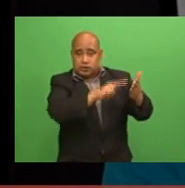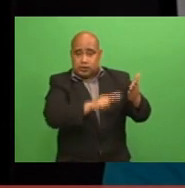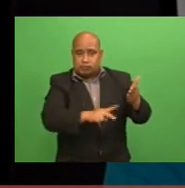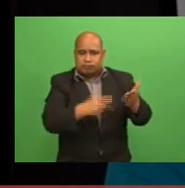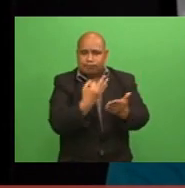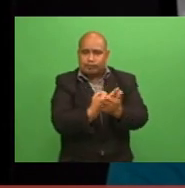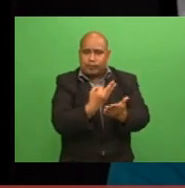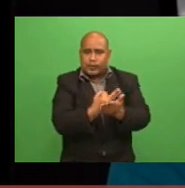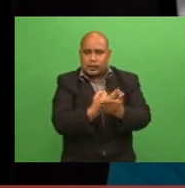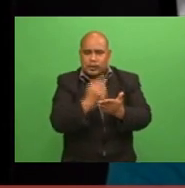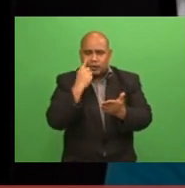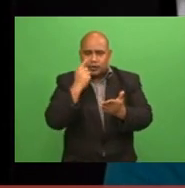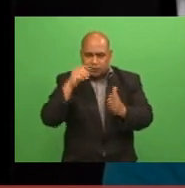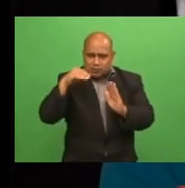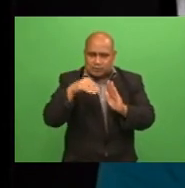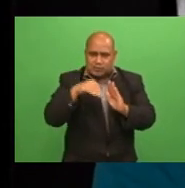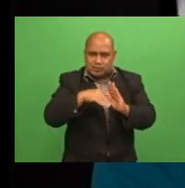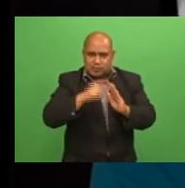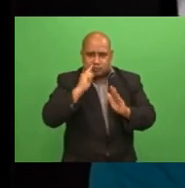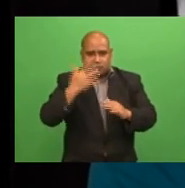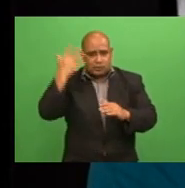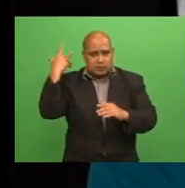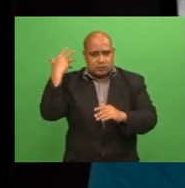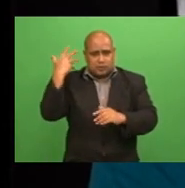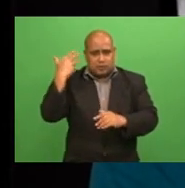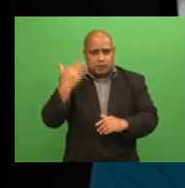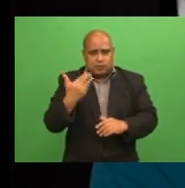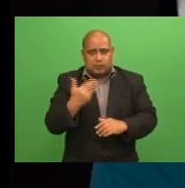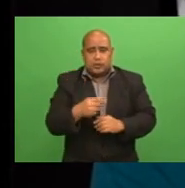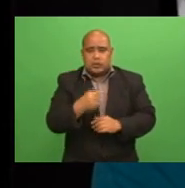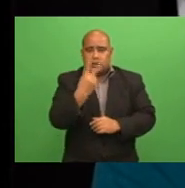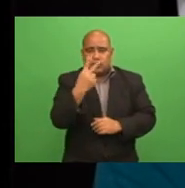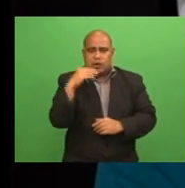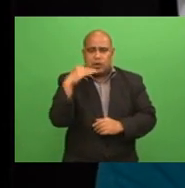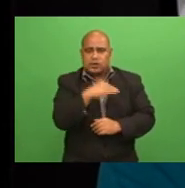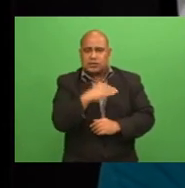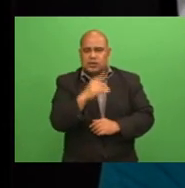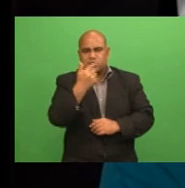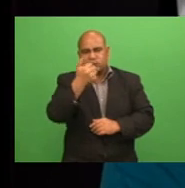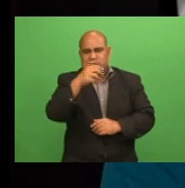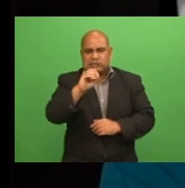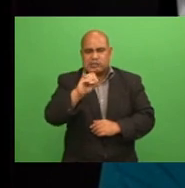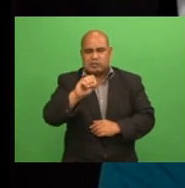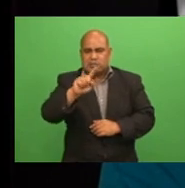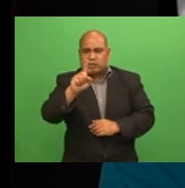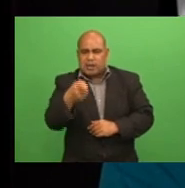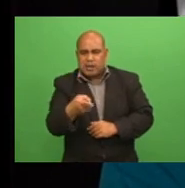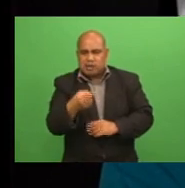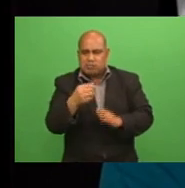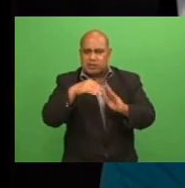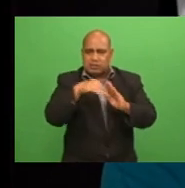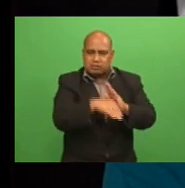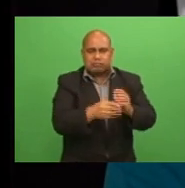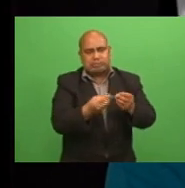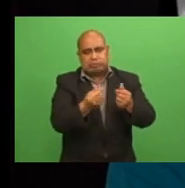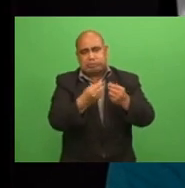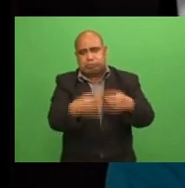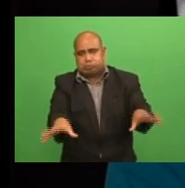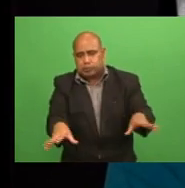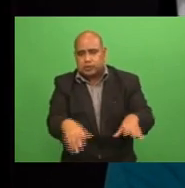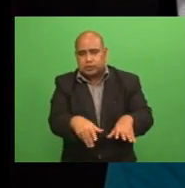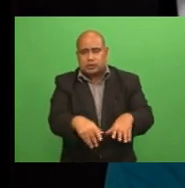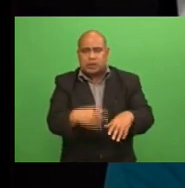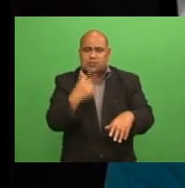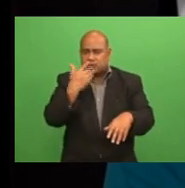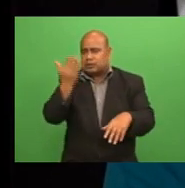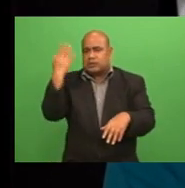previous years to around 260,000, and for the last 4 years, we have turned around